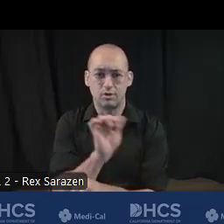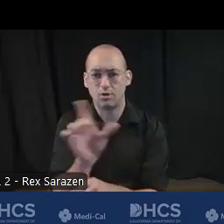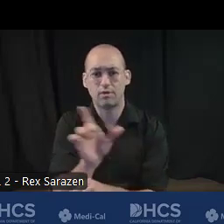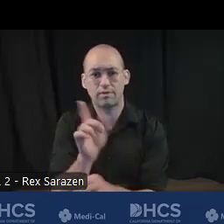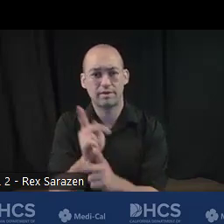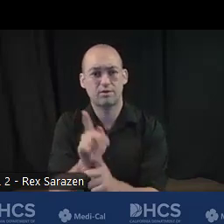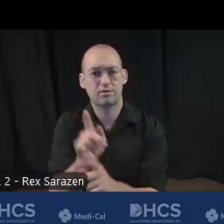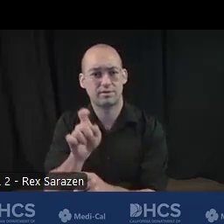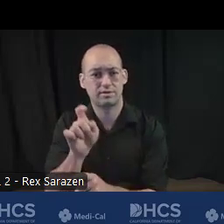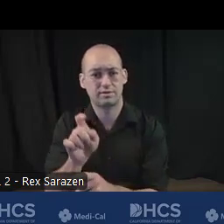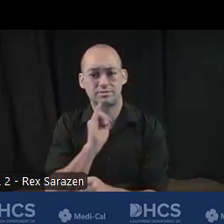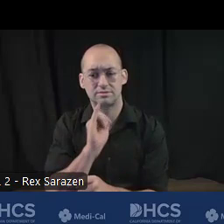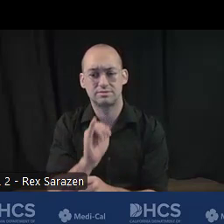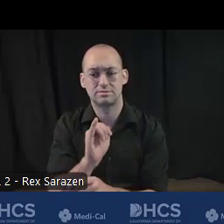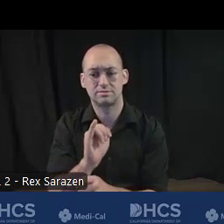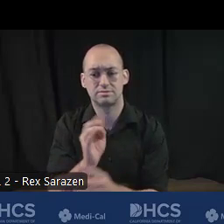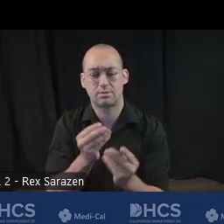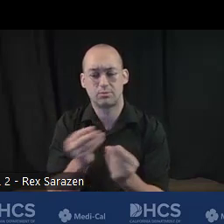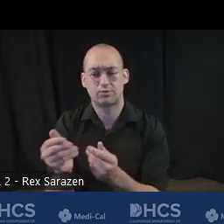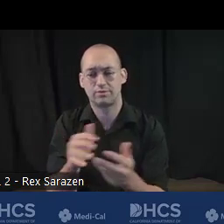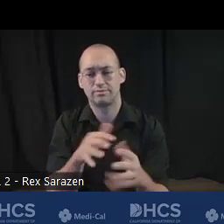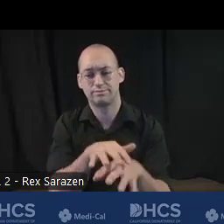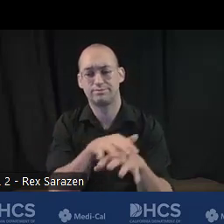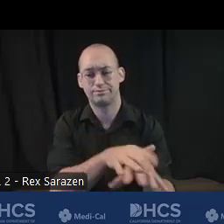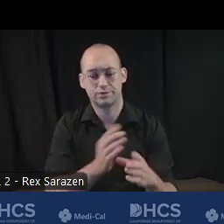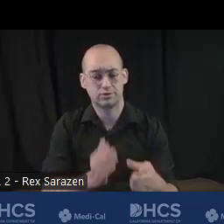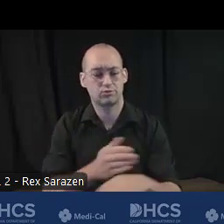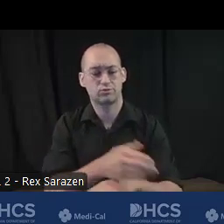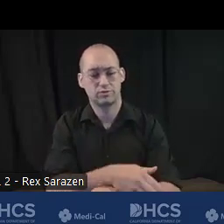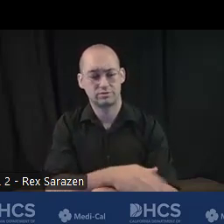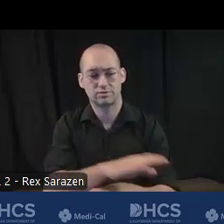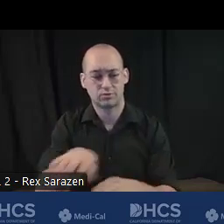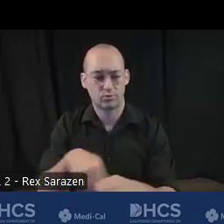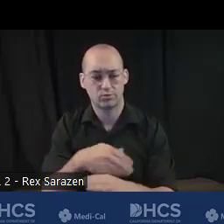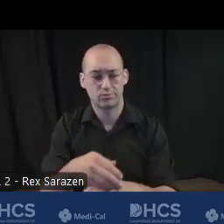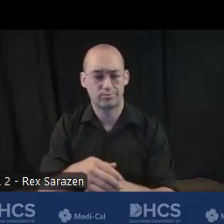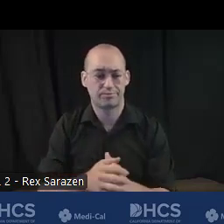are smoothly coordinated across the continuum.